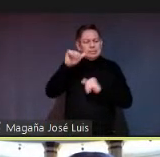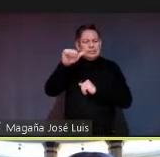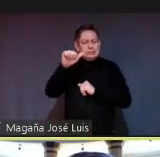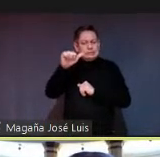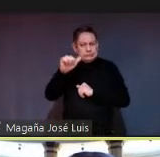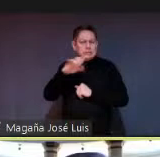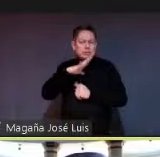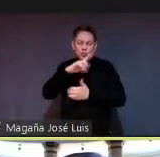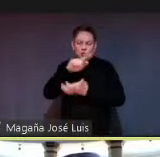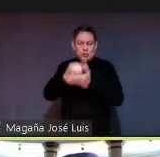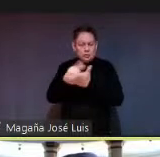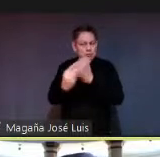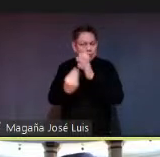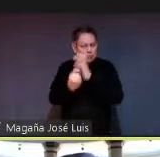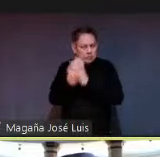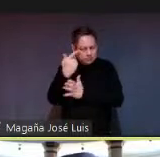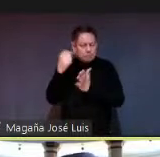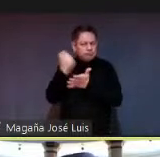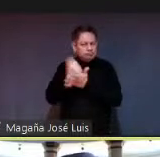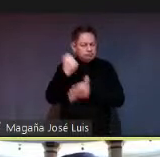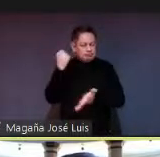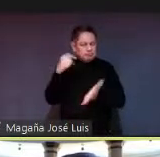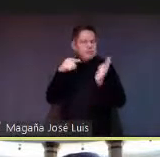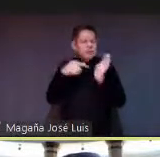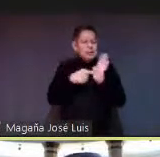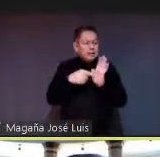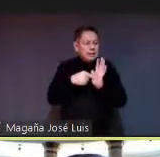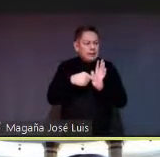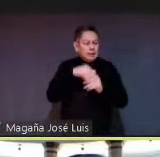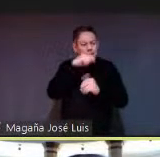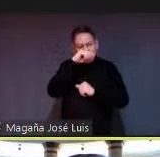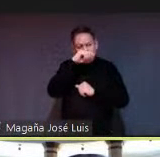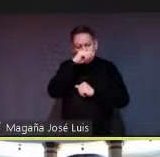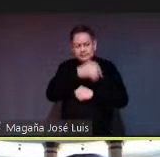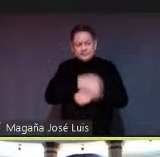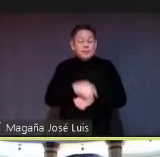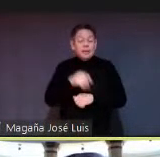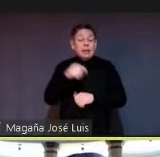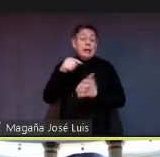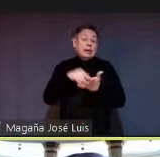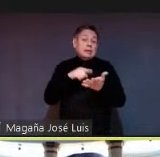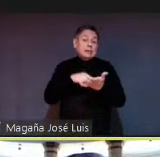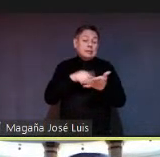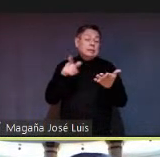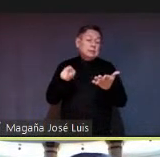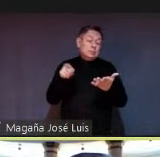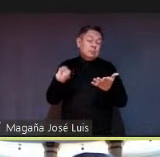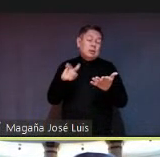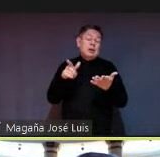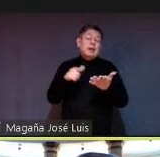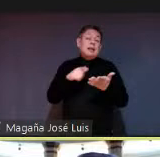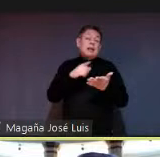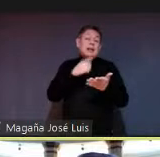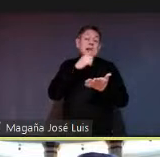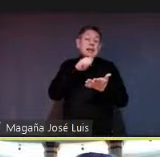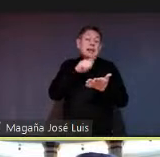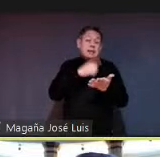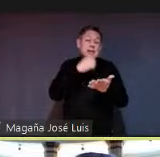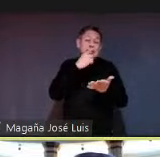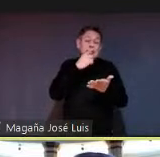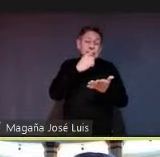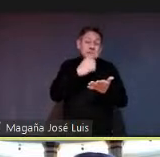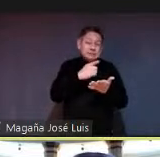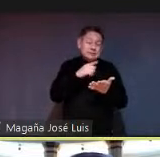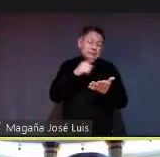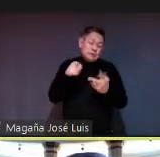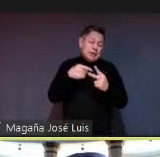2016 established its new university bylaws that included the changes in the law. That same